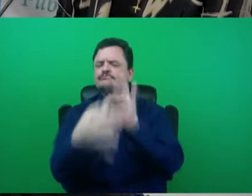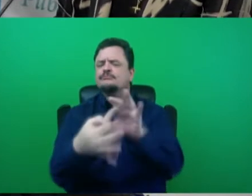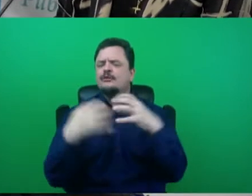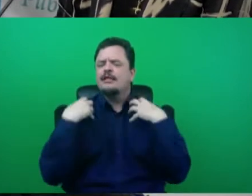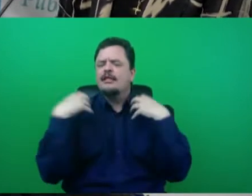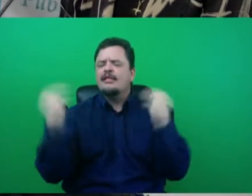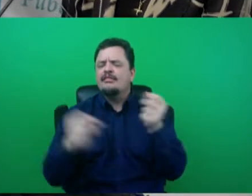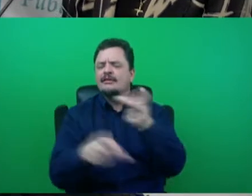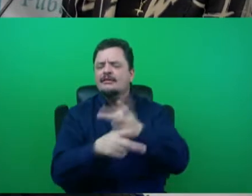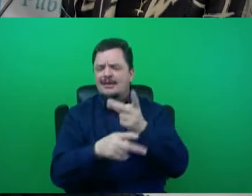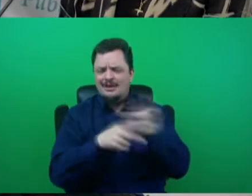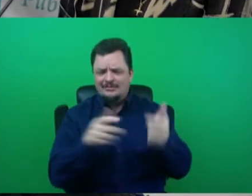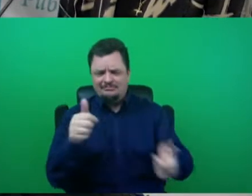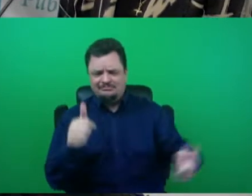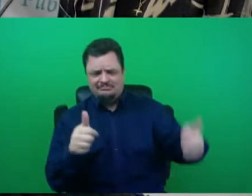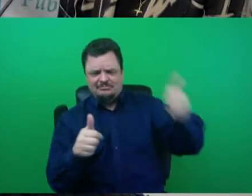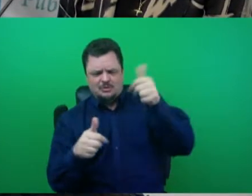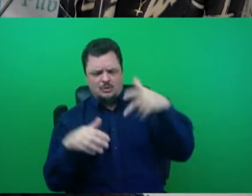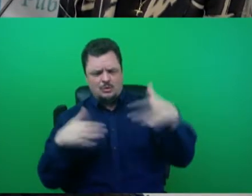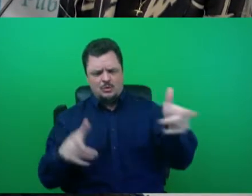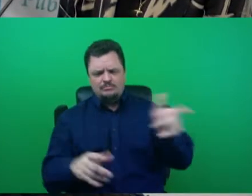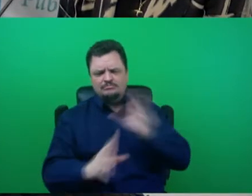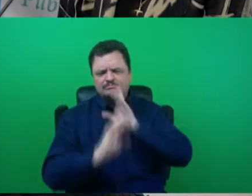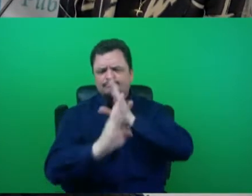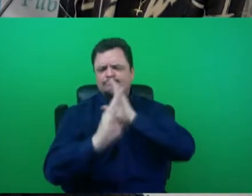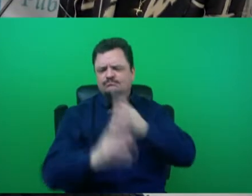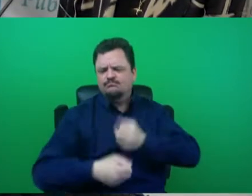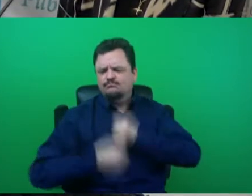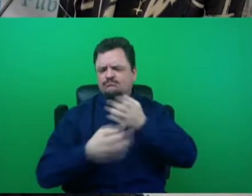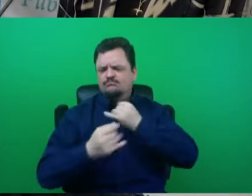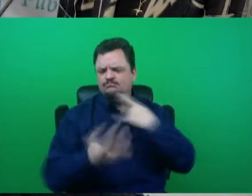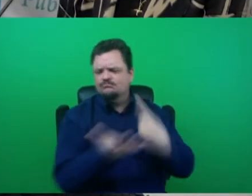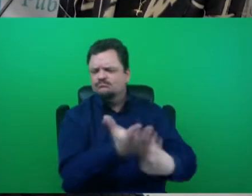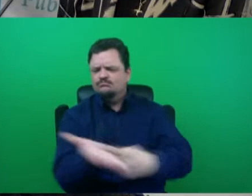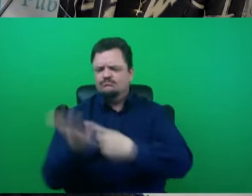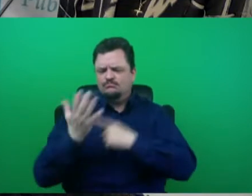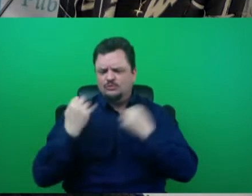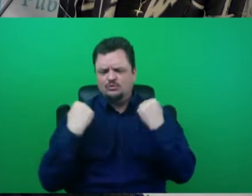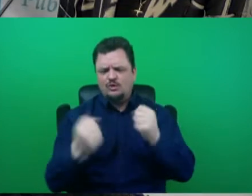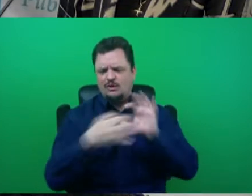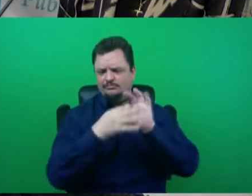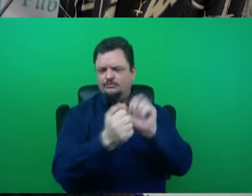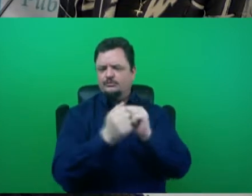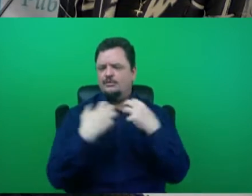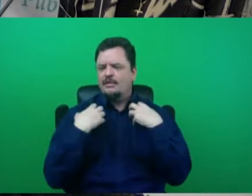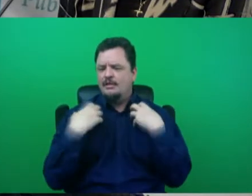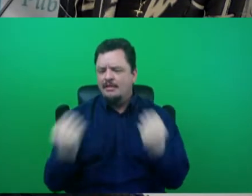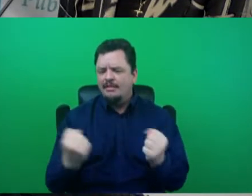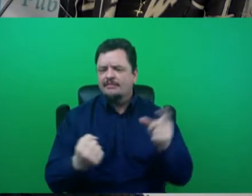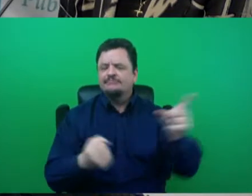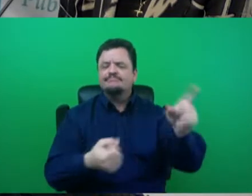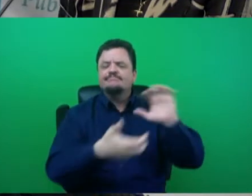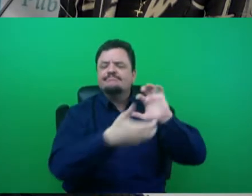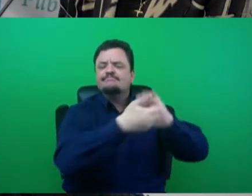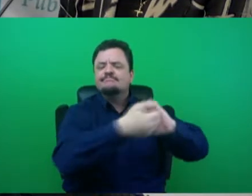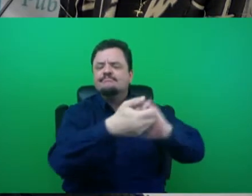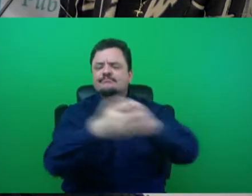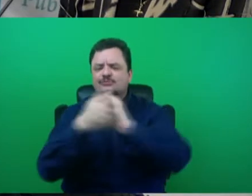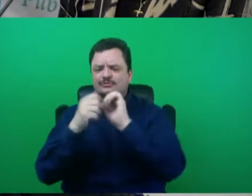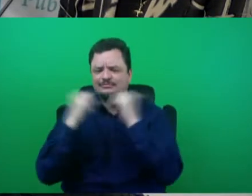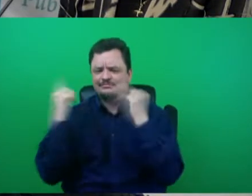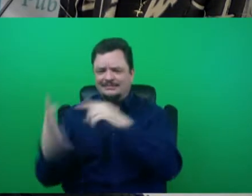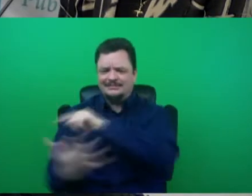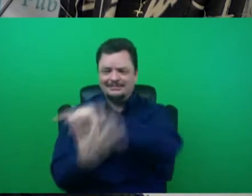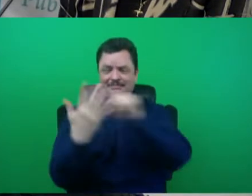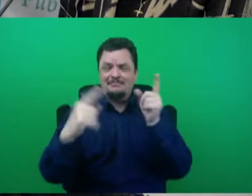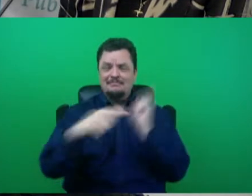for public health and a great partner and a faithful friend to me. And I have learned a great deal from